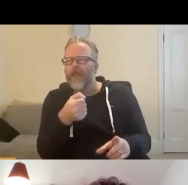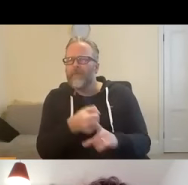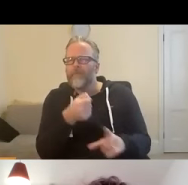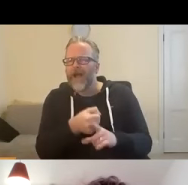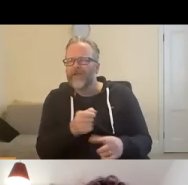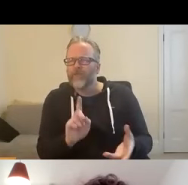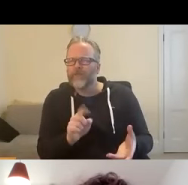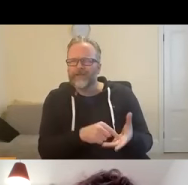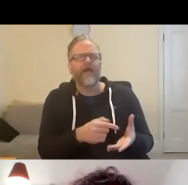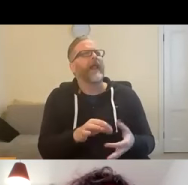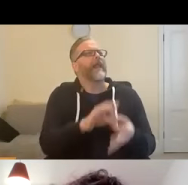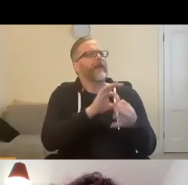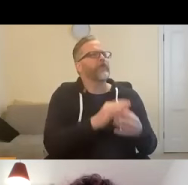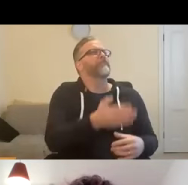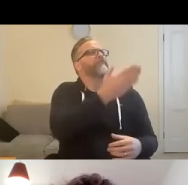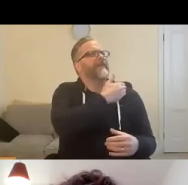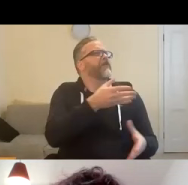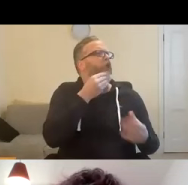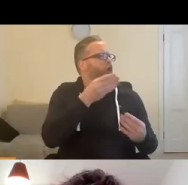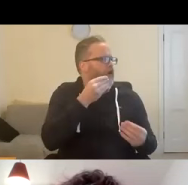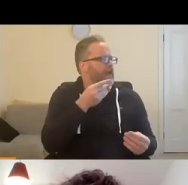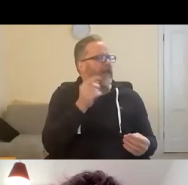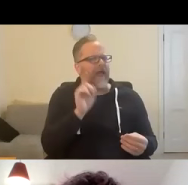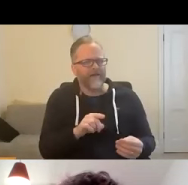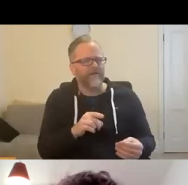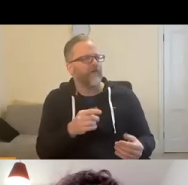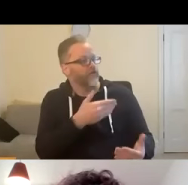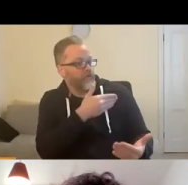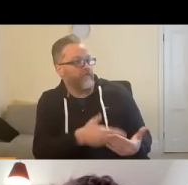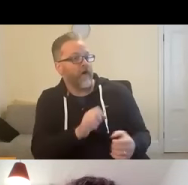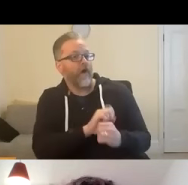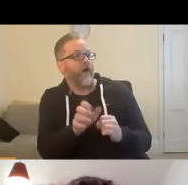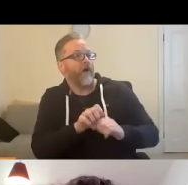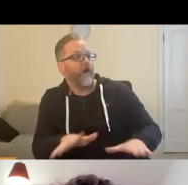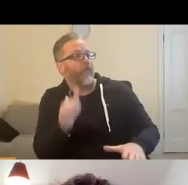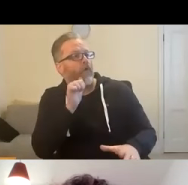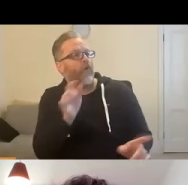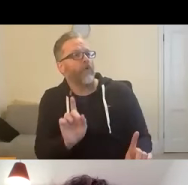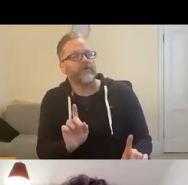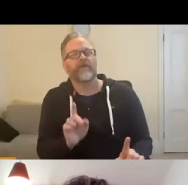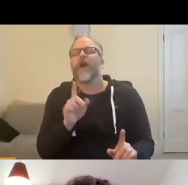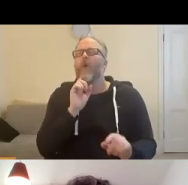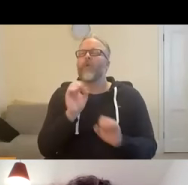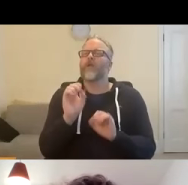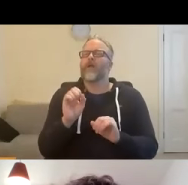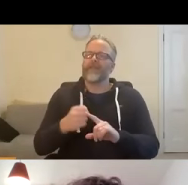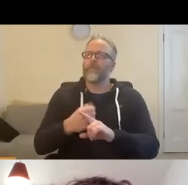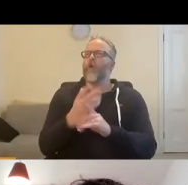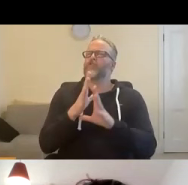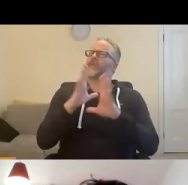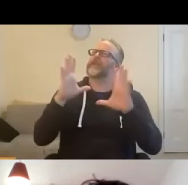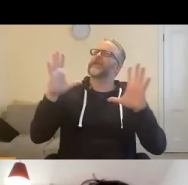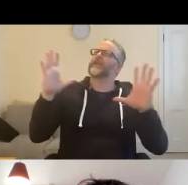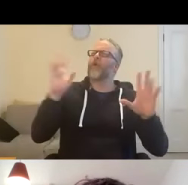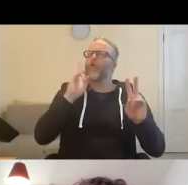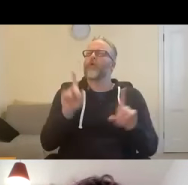to be based on previous learning, and then what do we know so far. So I'm going to talk a little bit about what that emerging picture actually looked